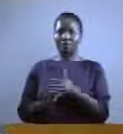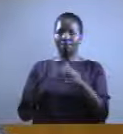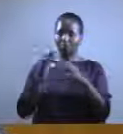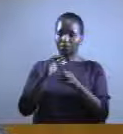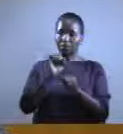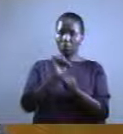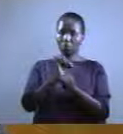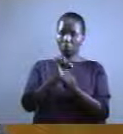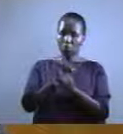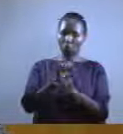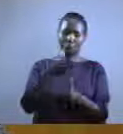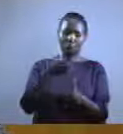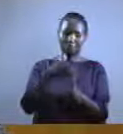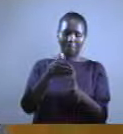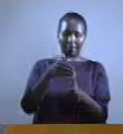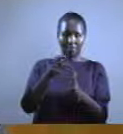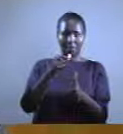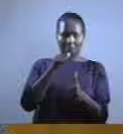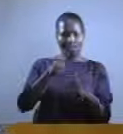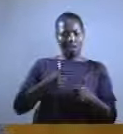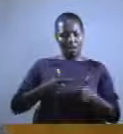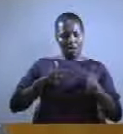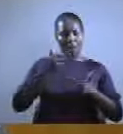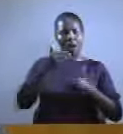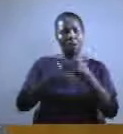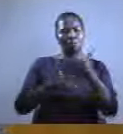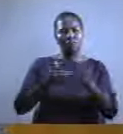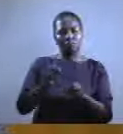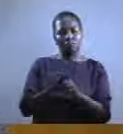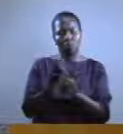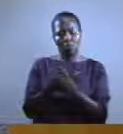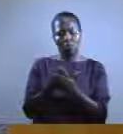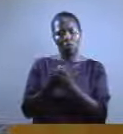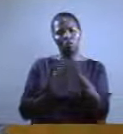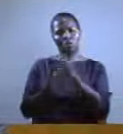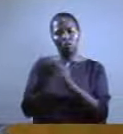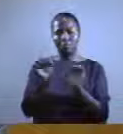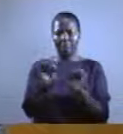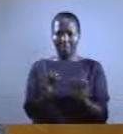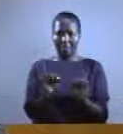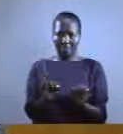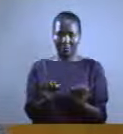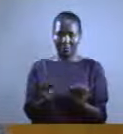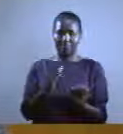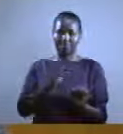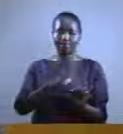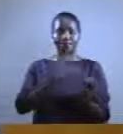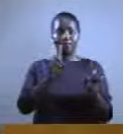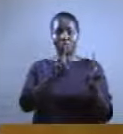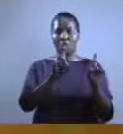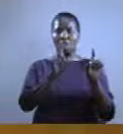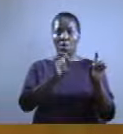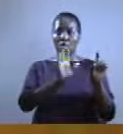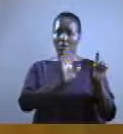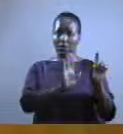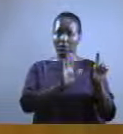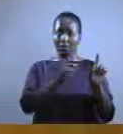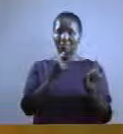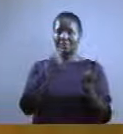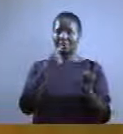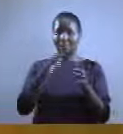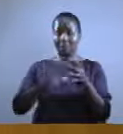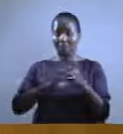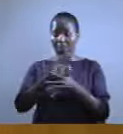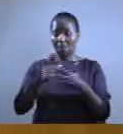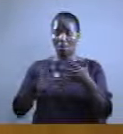creation as the key to sustainable livelihoods and economic development. And I quote, "We said these priorities will